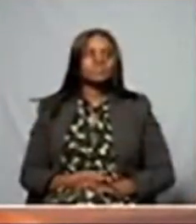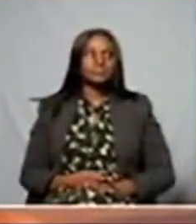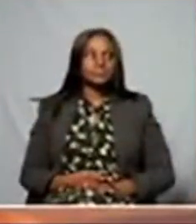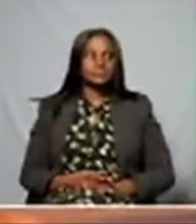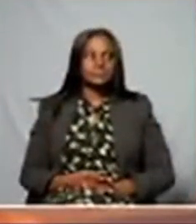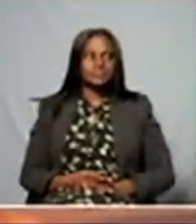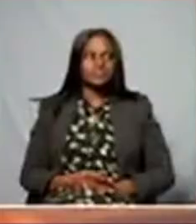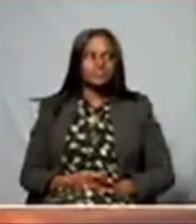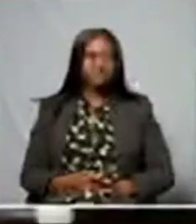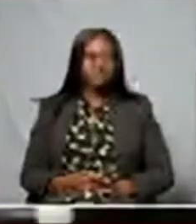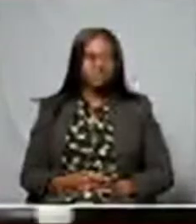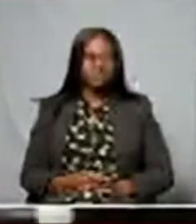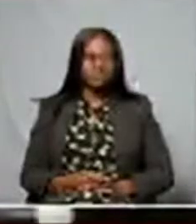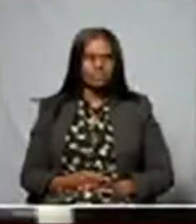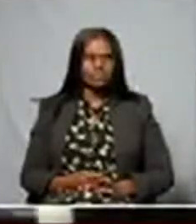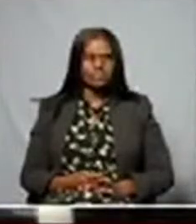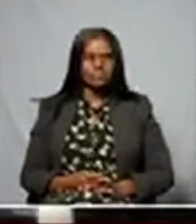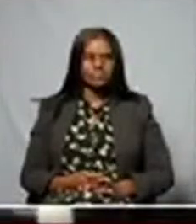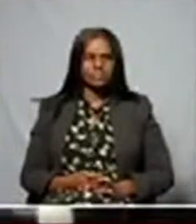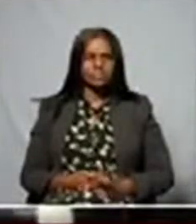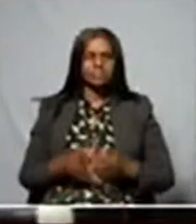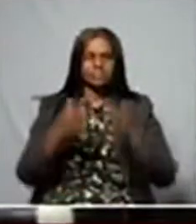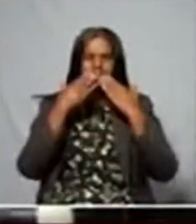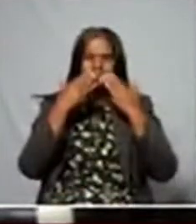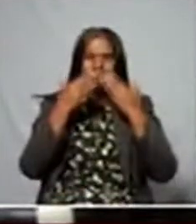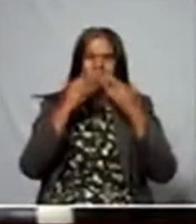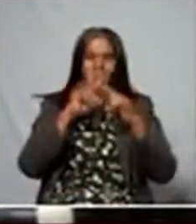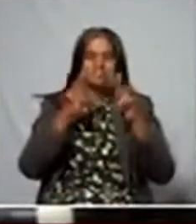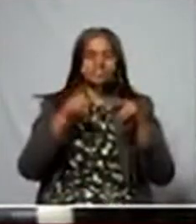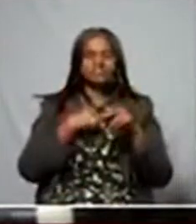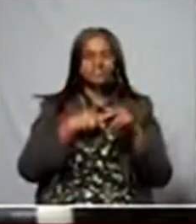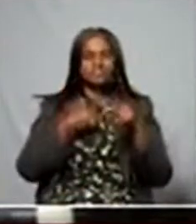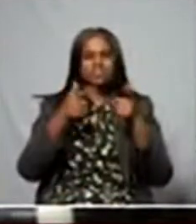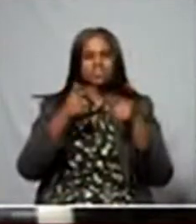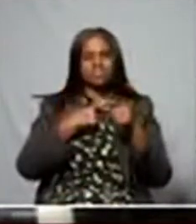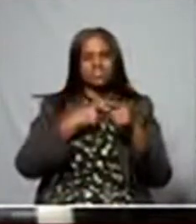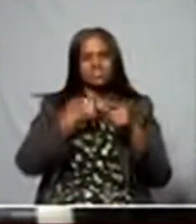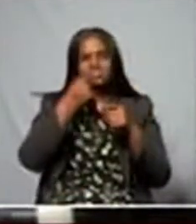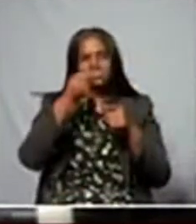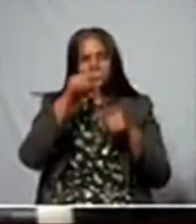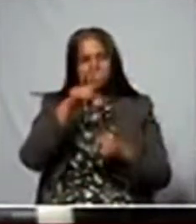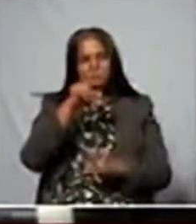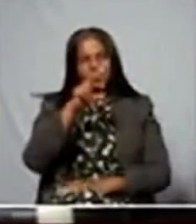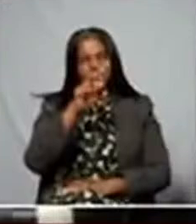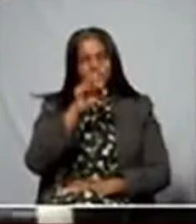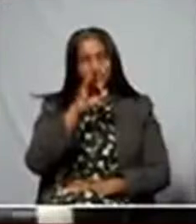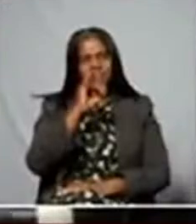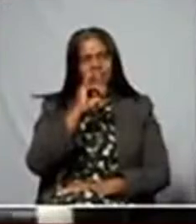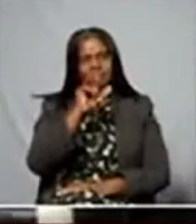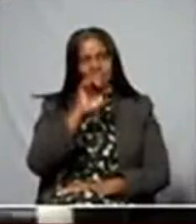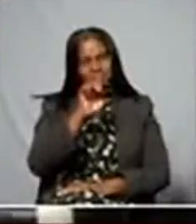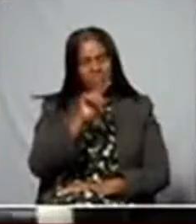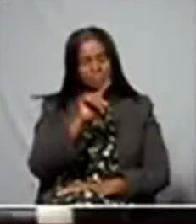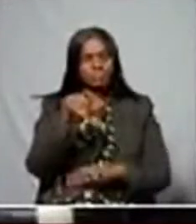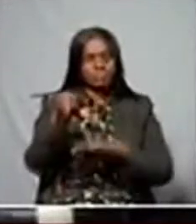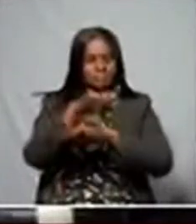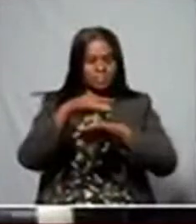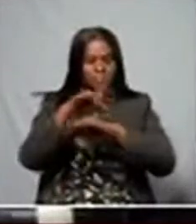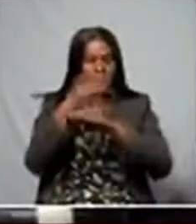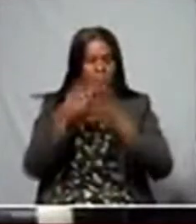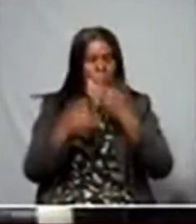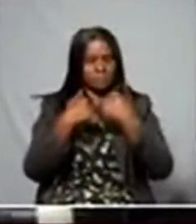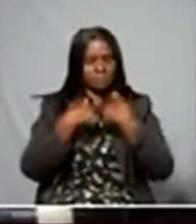Thank you, Chair. First of all, let me state that the profiles are way above what has